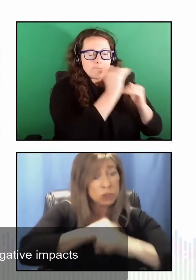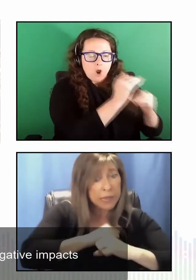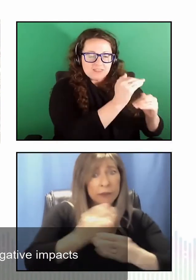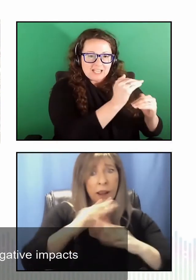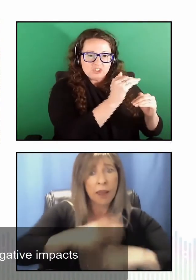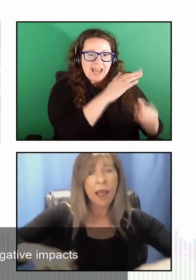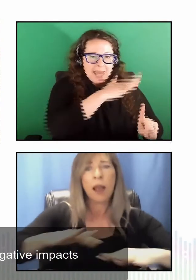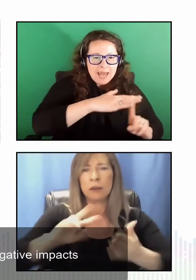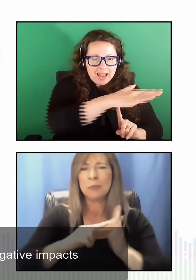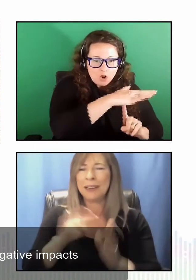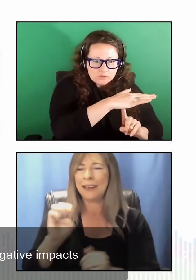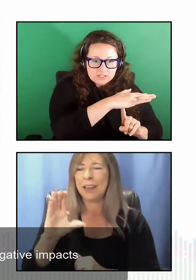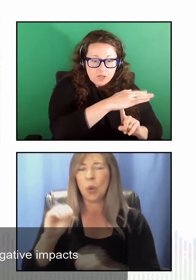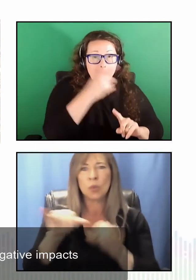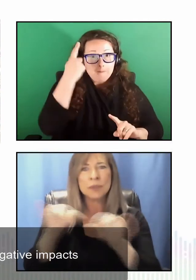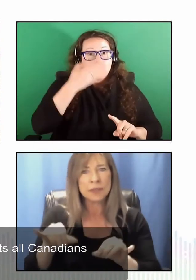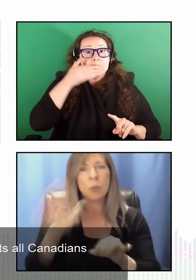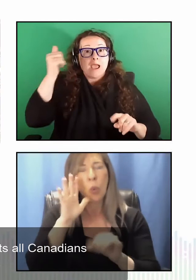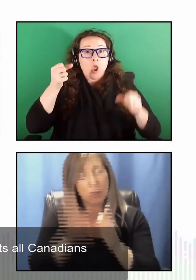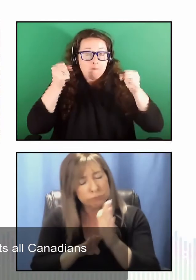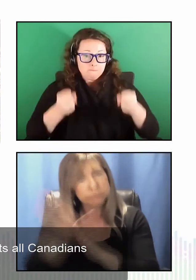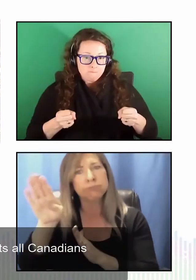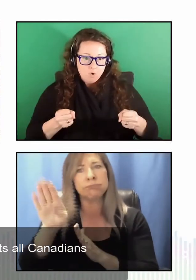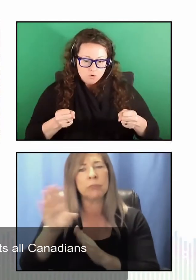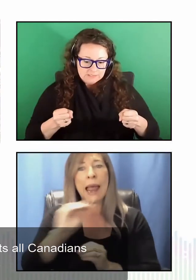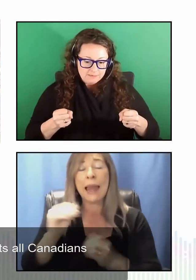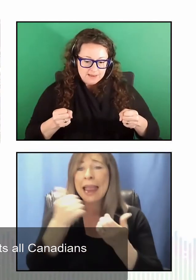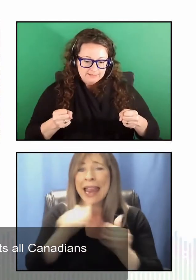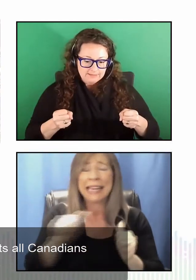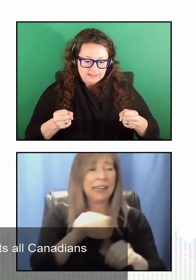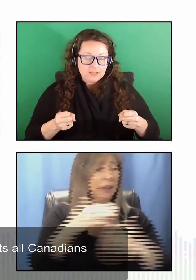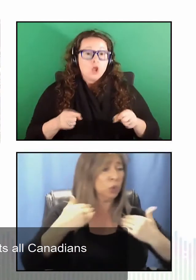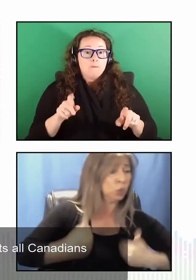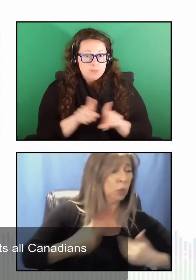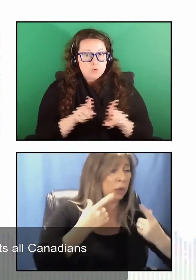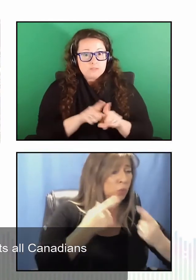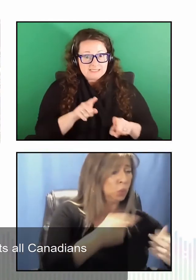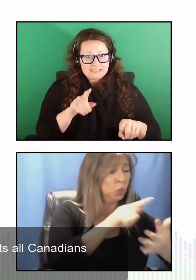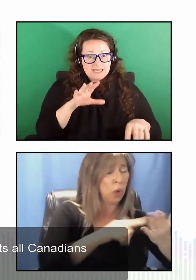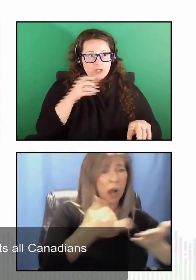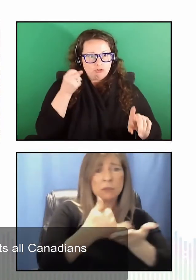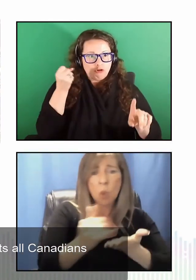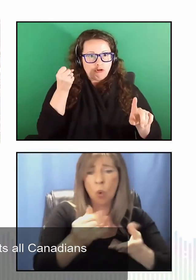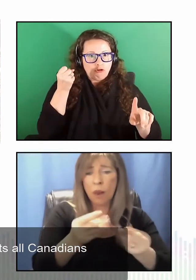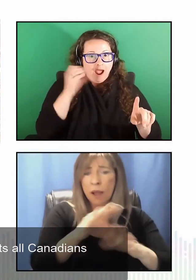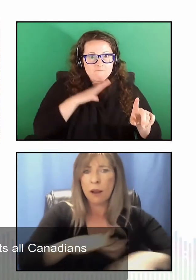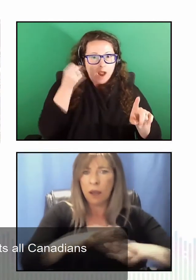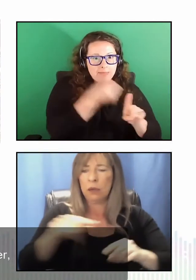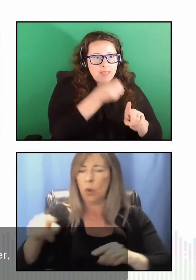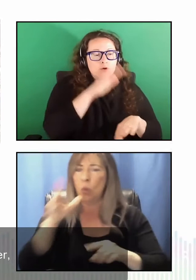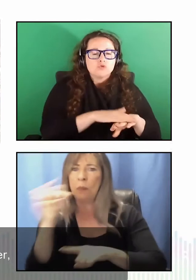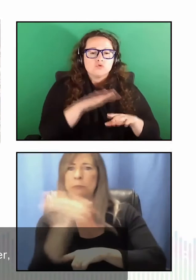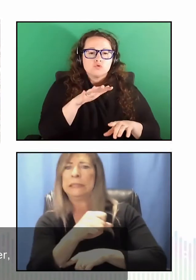both thriving and repairing the negative impacts of human economic development. This benefits all Canadians